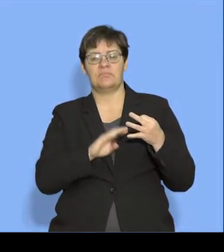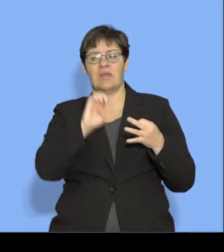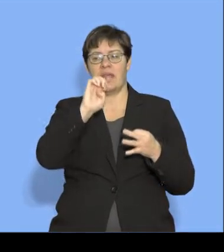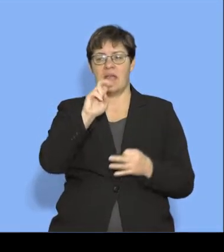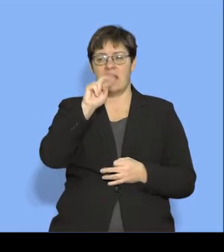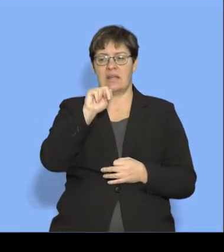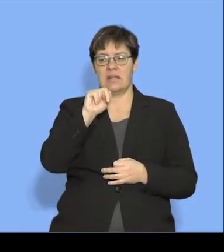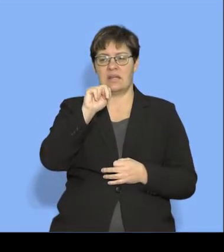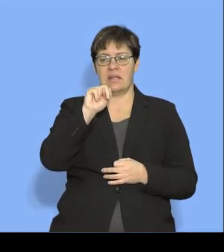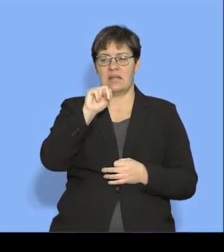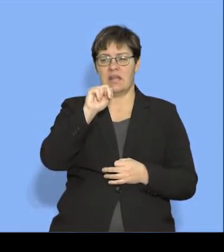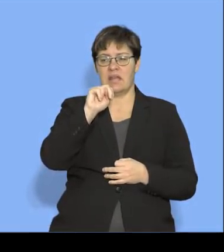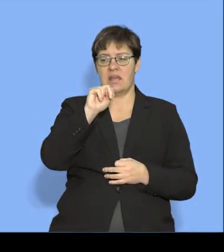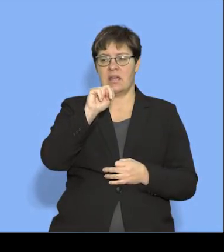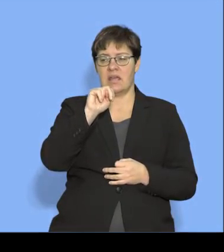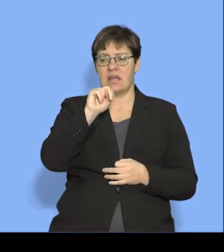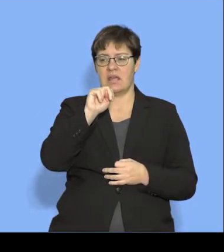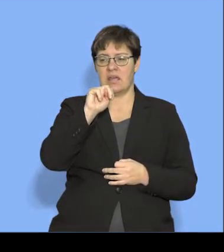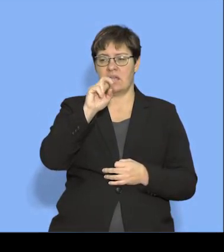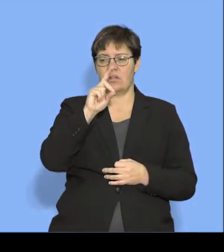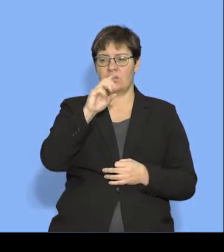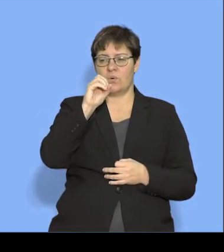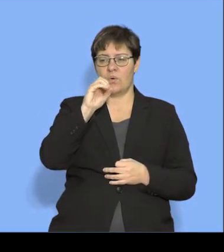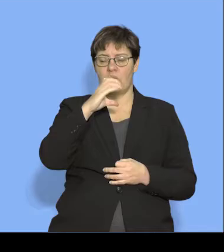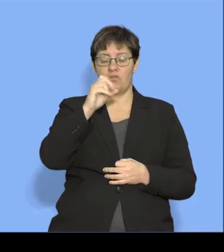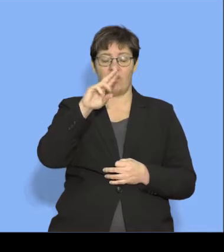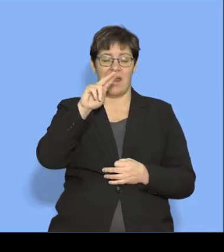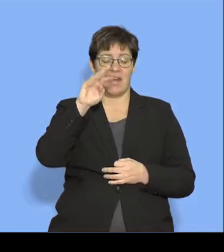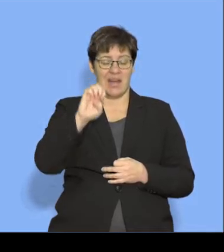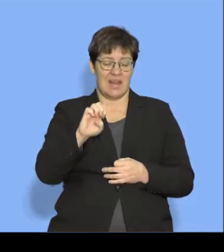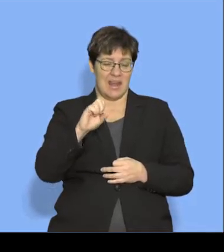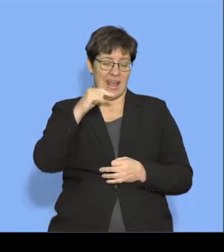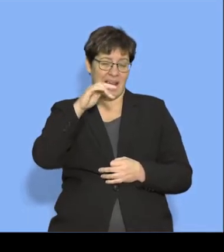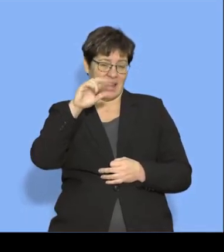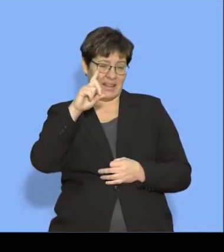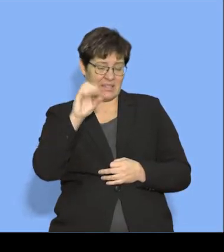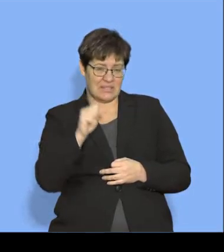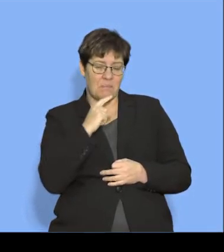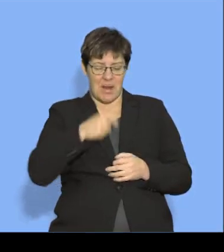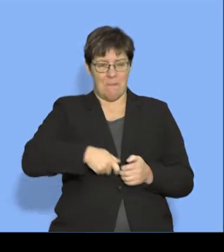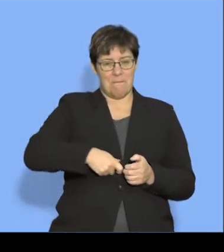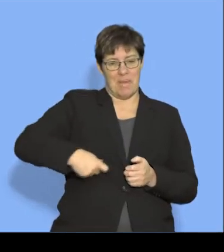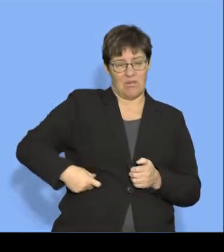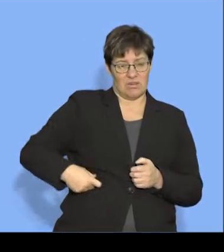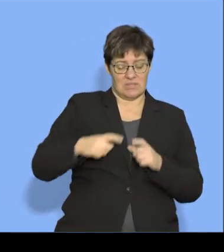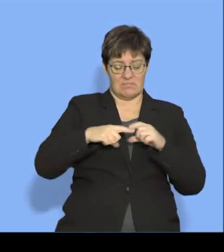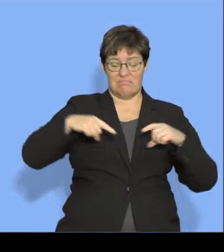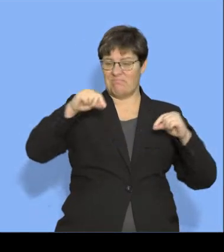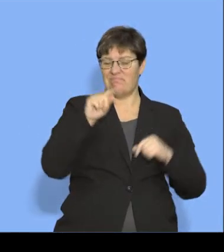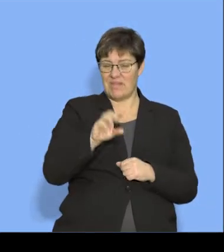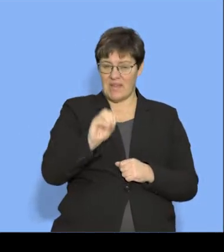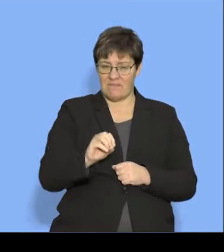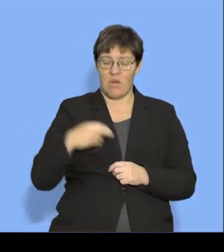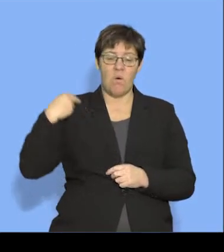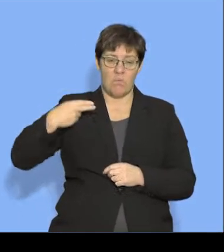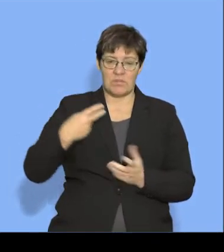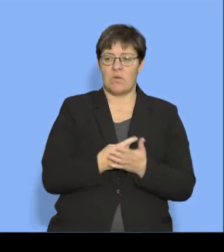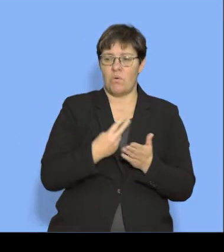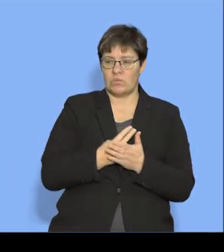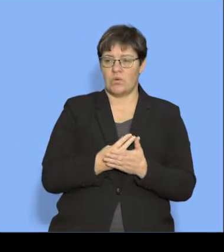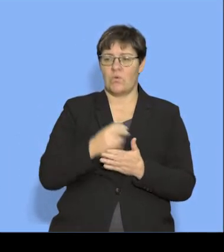endocrine glands, which is the pancreas, having both an endocrine function in terms of producing hormones, as well as